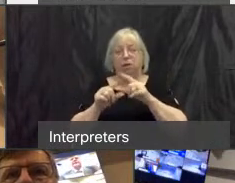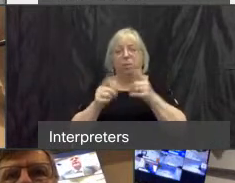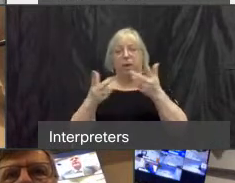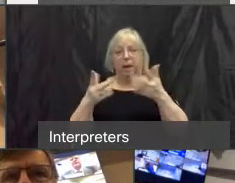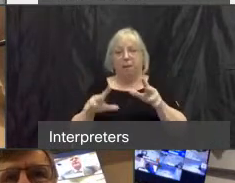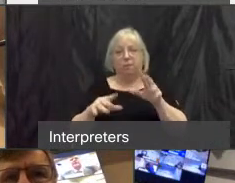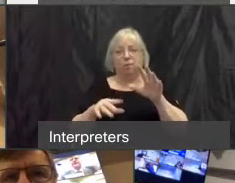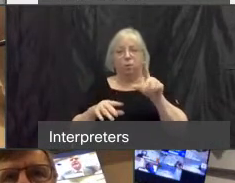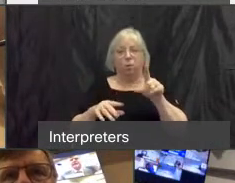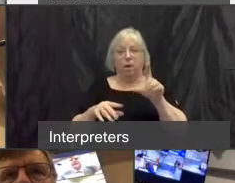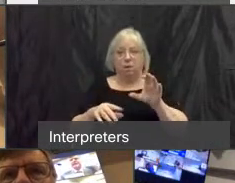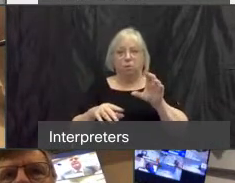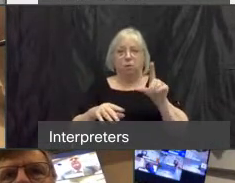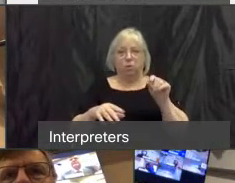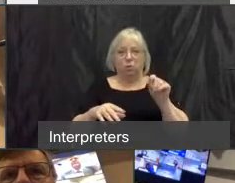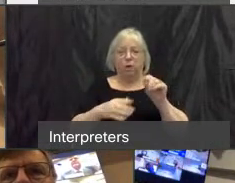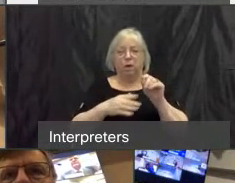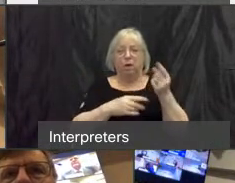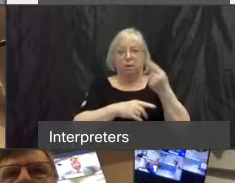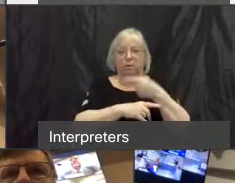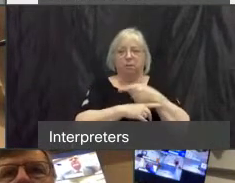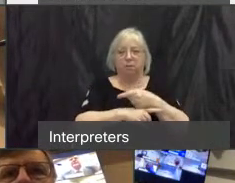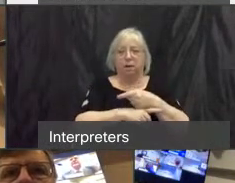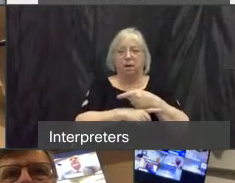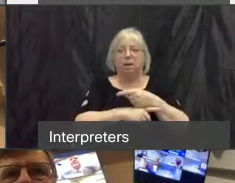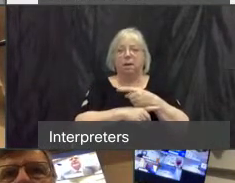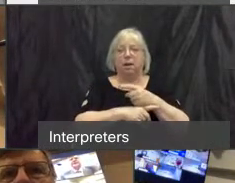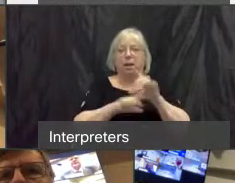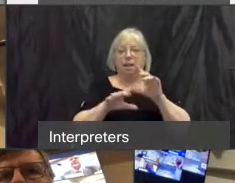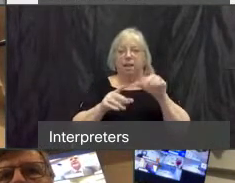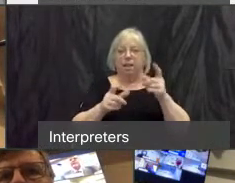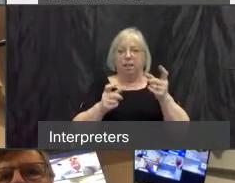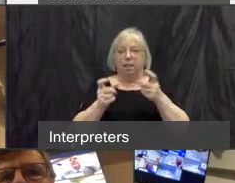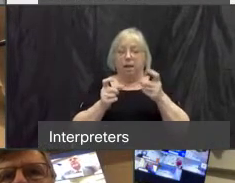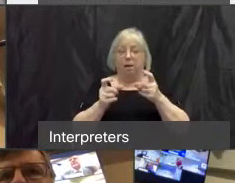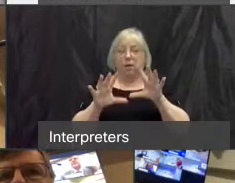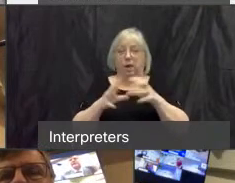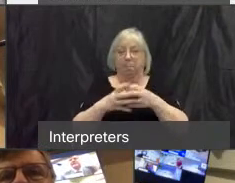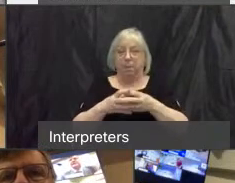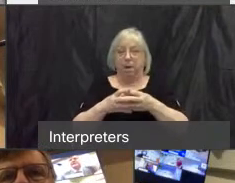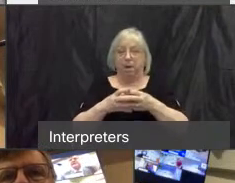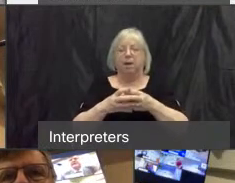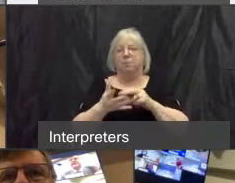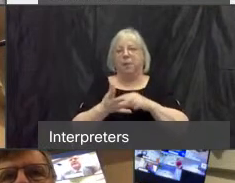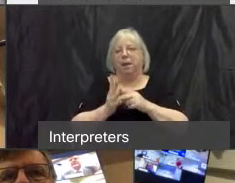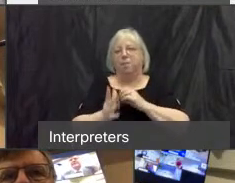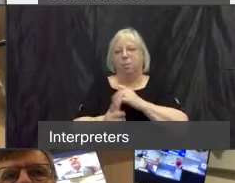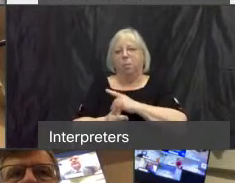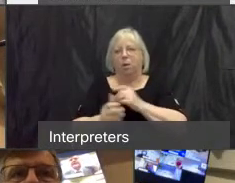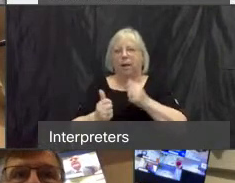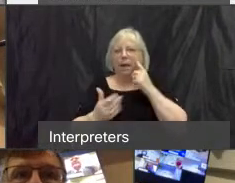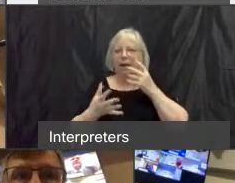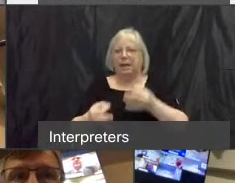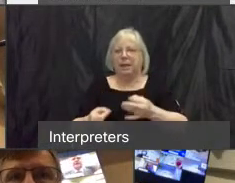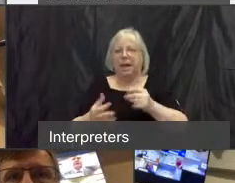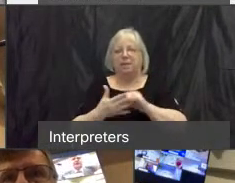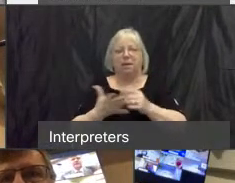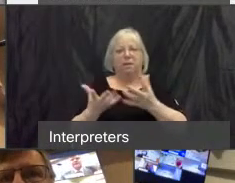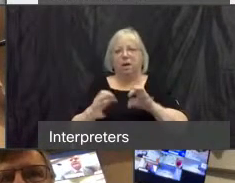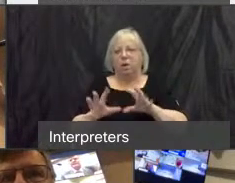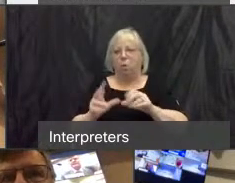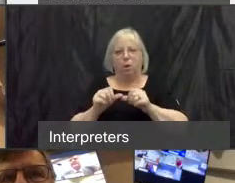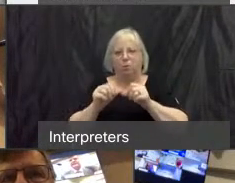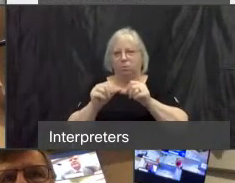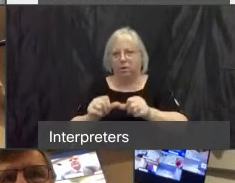after 120 days, the governing body here, our board of directors, can decide that they do not want